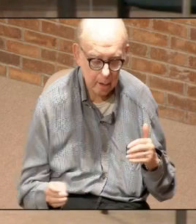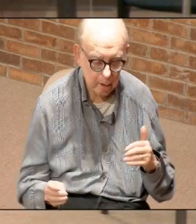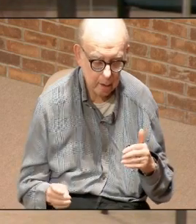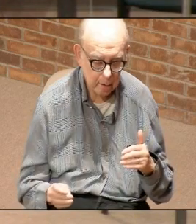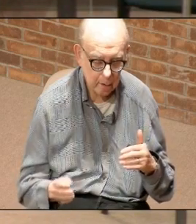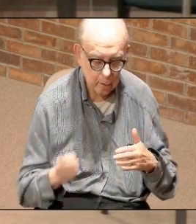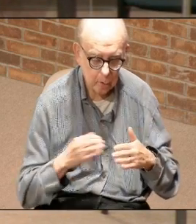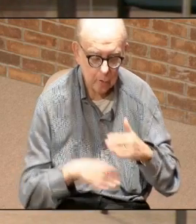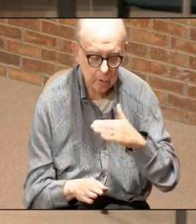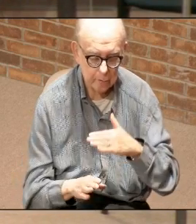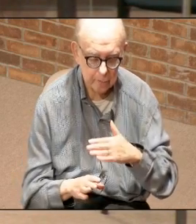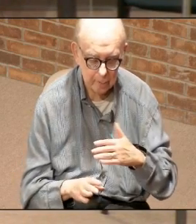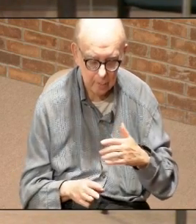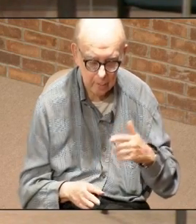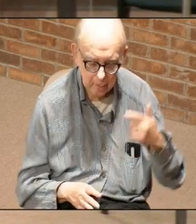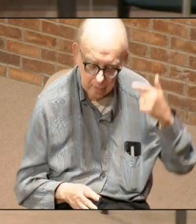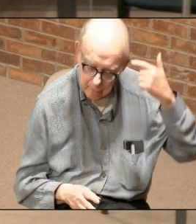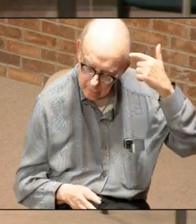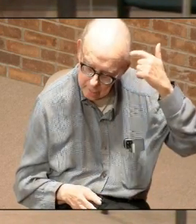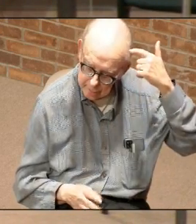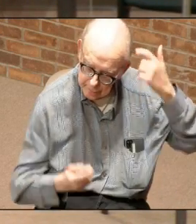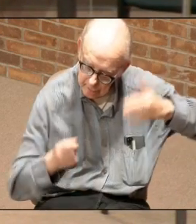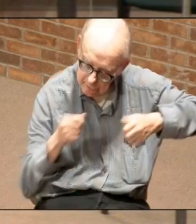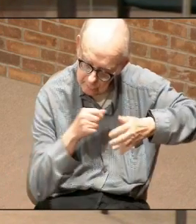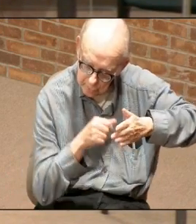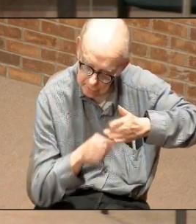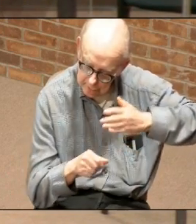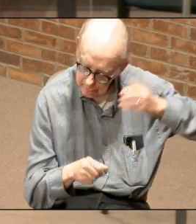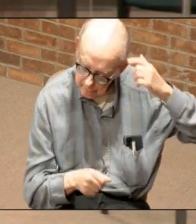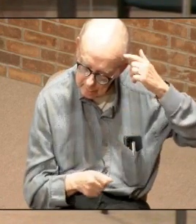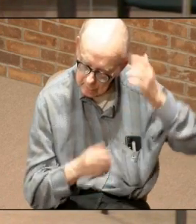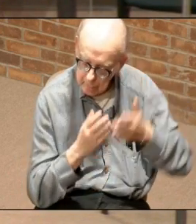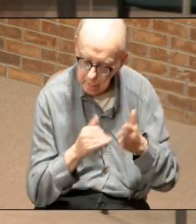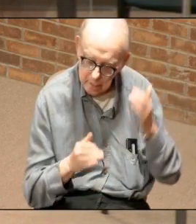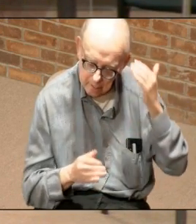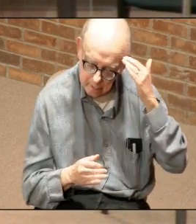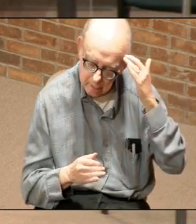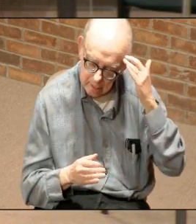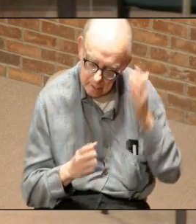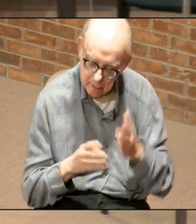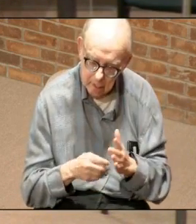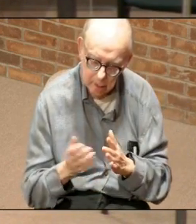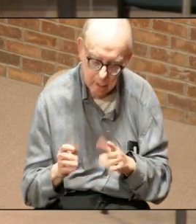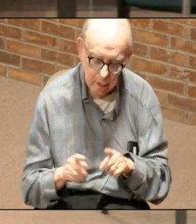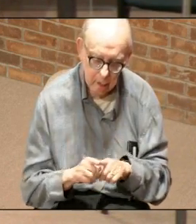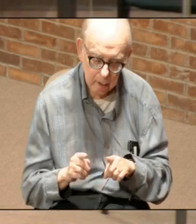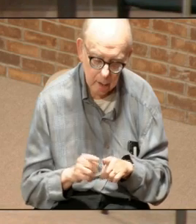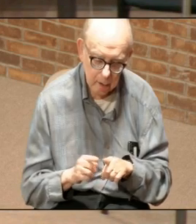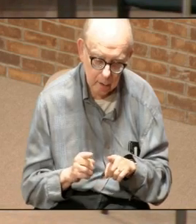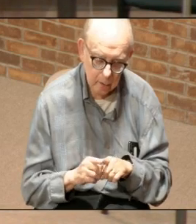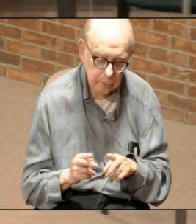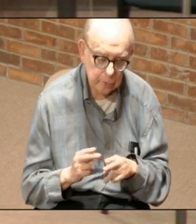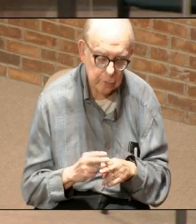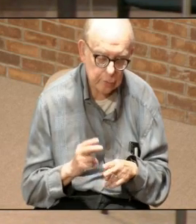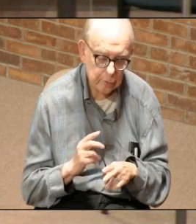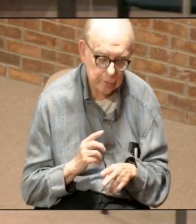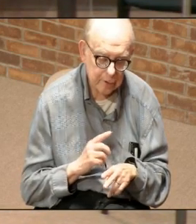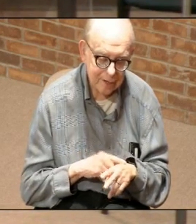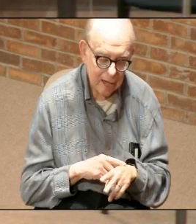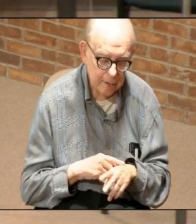up underneath to cut this out. The part of the brain that they have to cut out is also short-term memory.